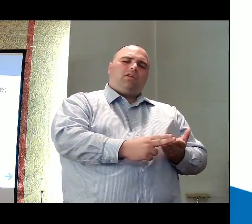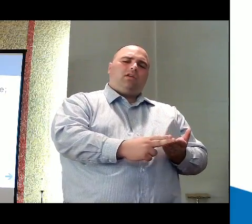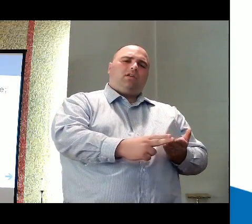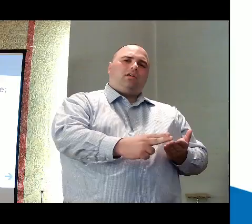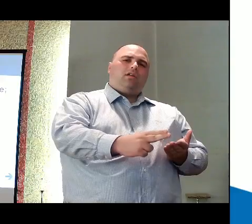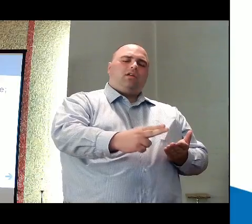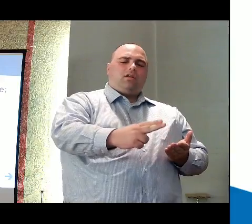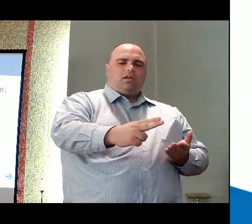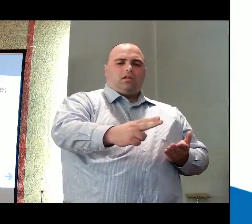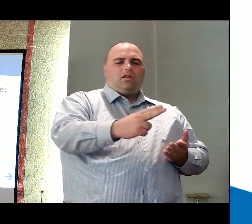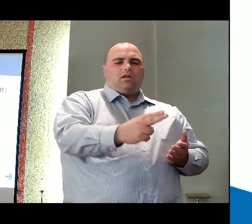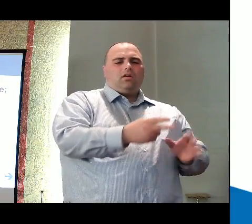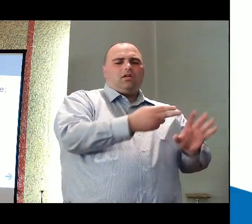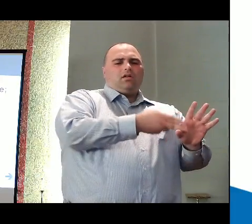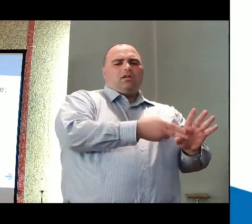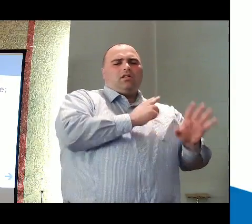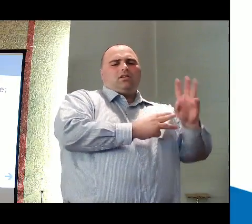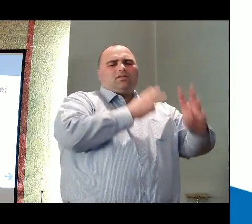holy,